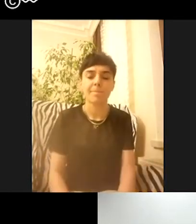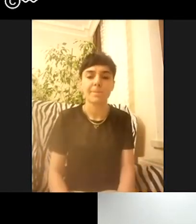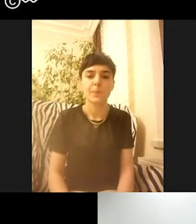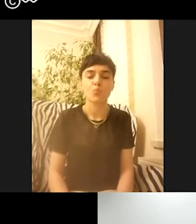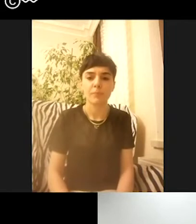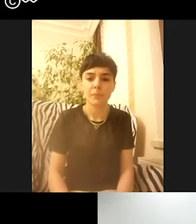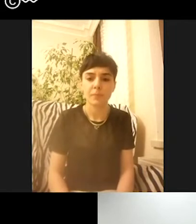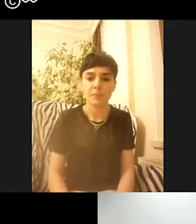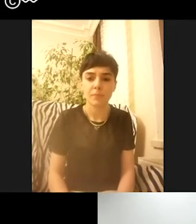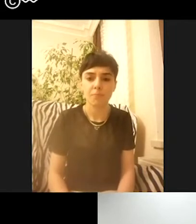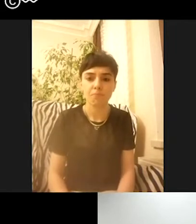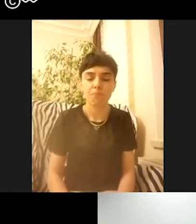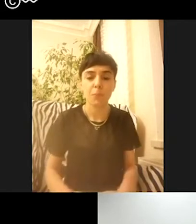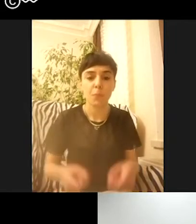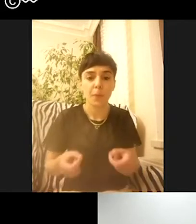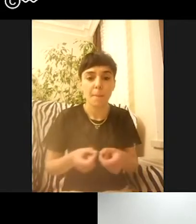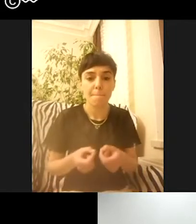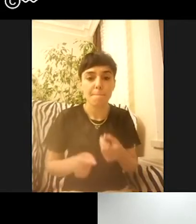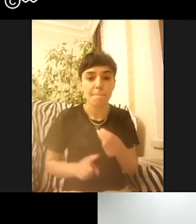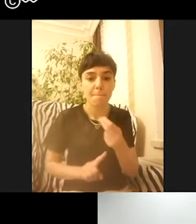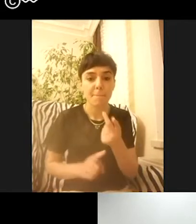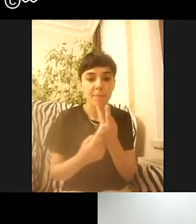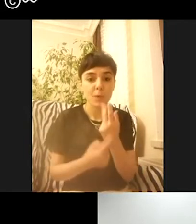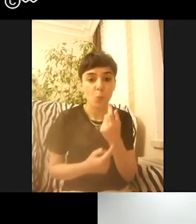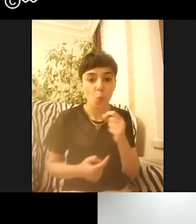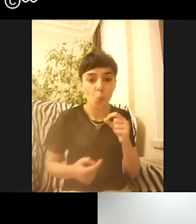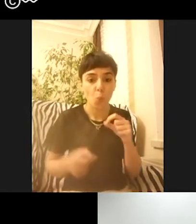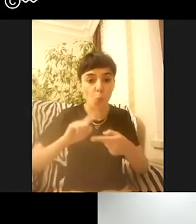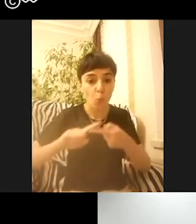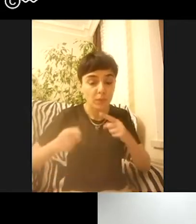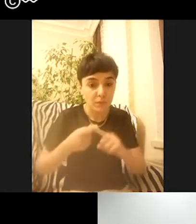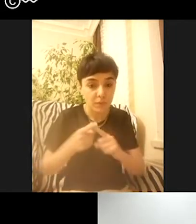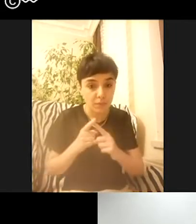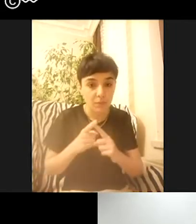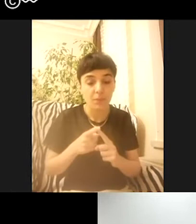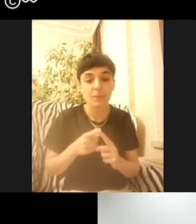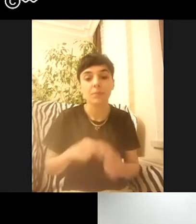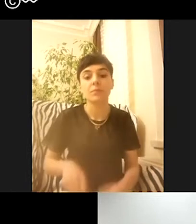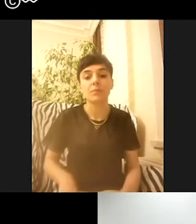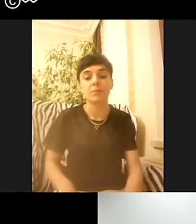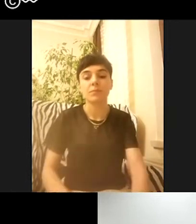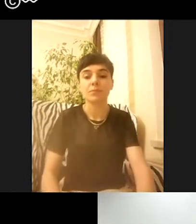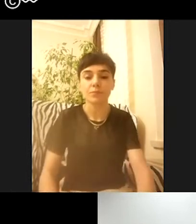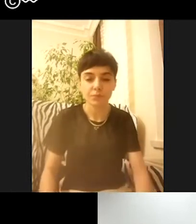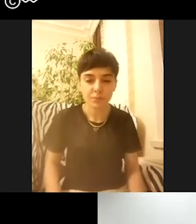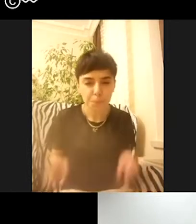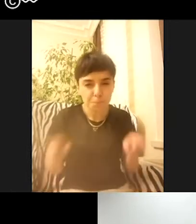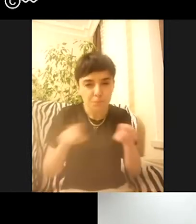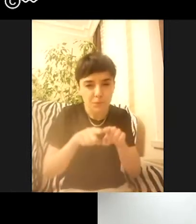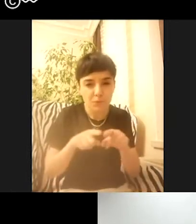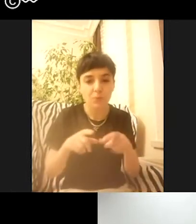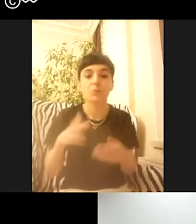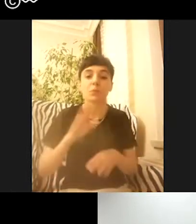me for that. I don't want to ridiculize local organizing in Turkey or any other country around